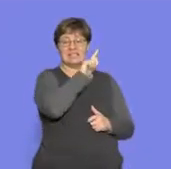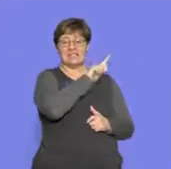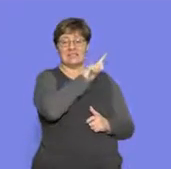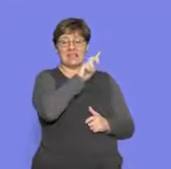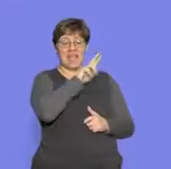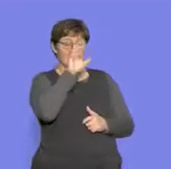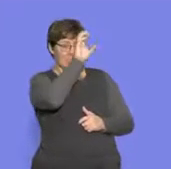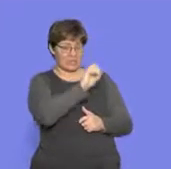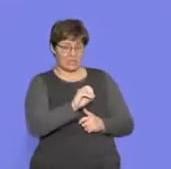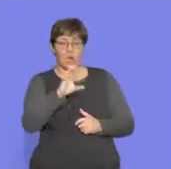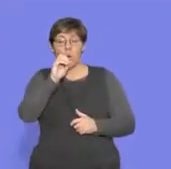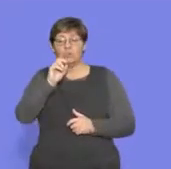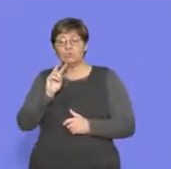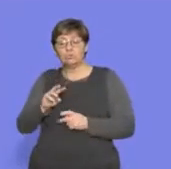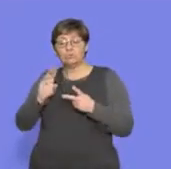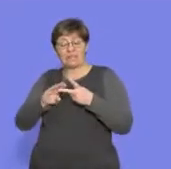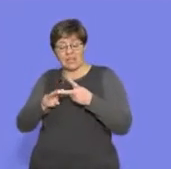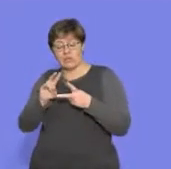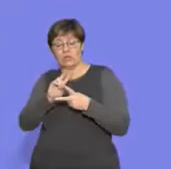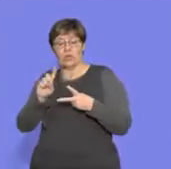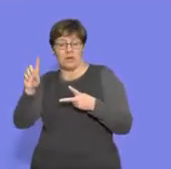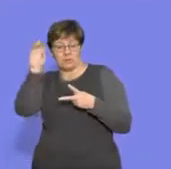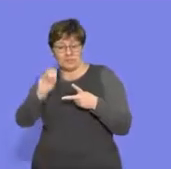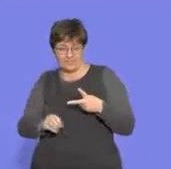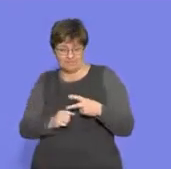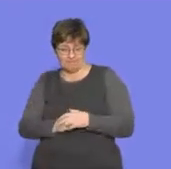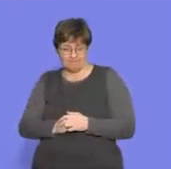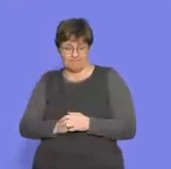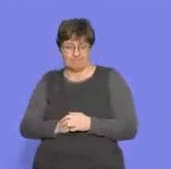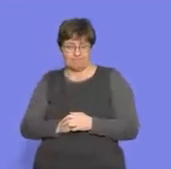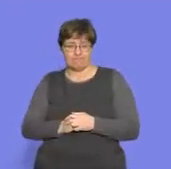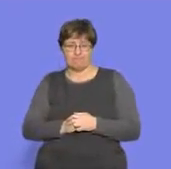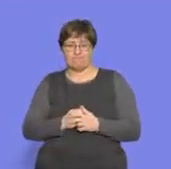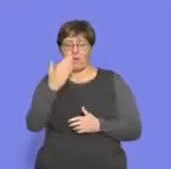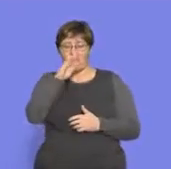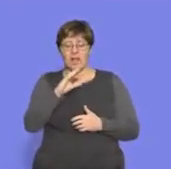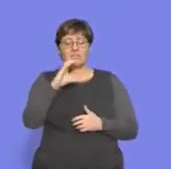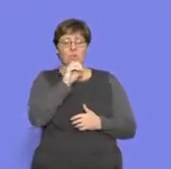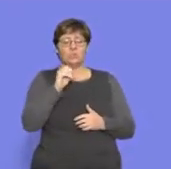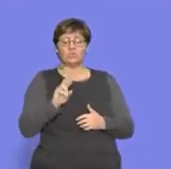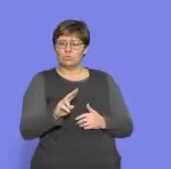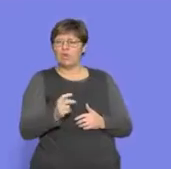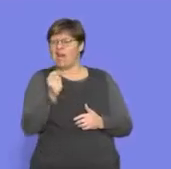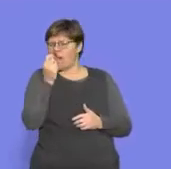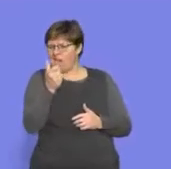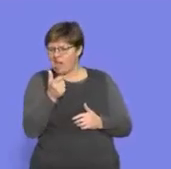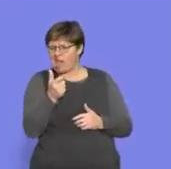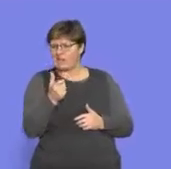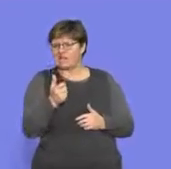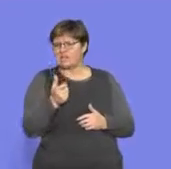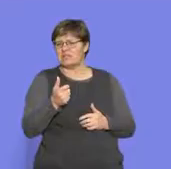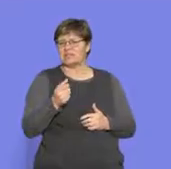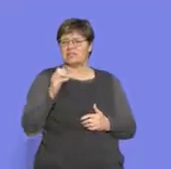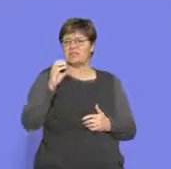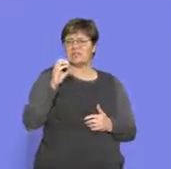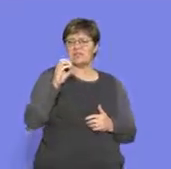gases, with oxygen being the second largest component, making up 21%. We know that carbon dioxide is a very small amount that